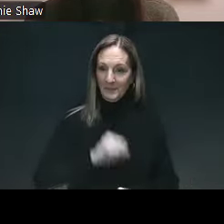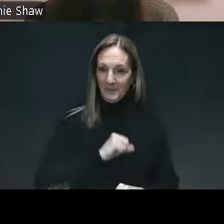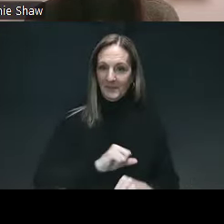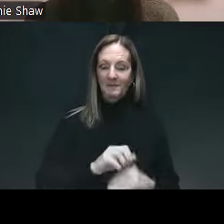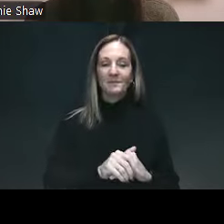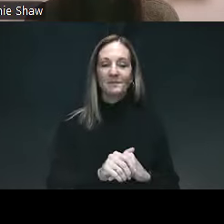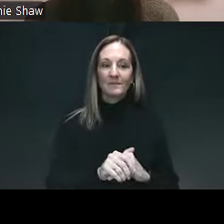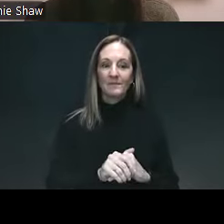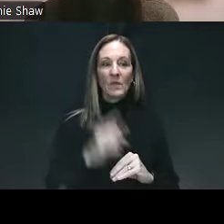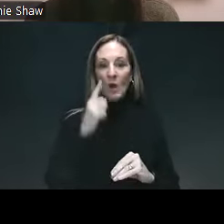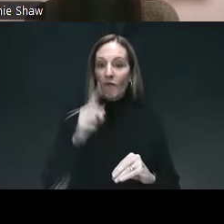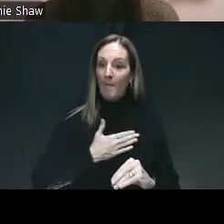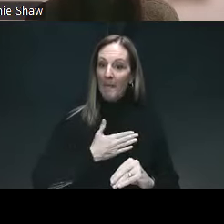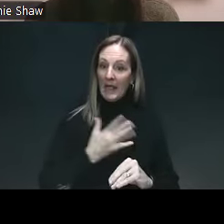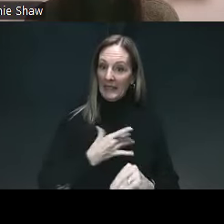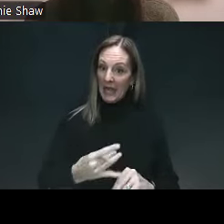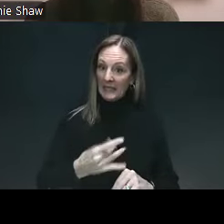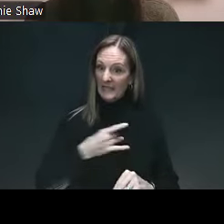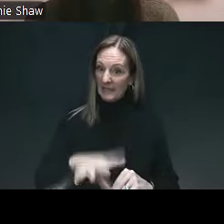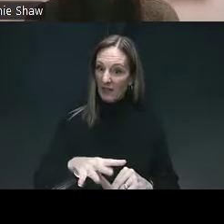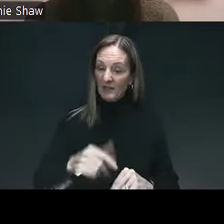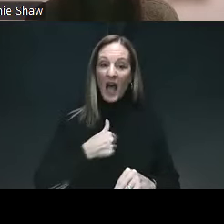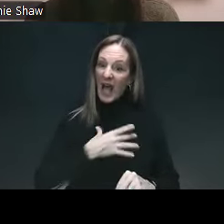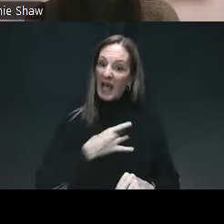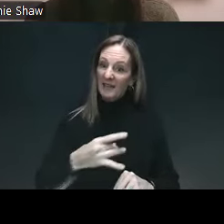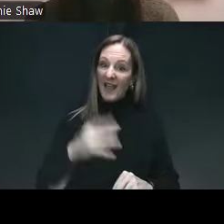For my likes and dislikes, I like cats.